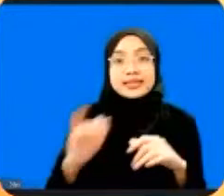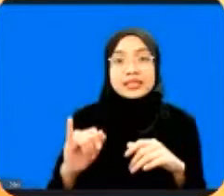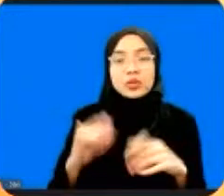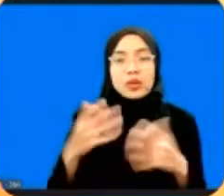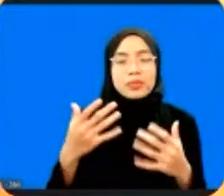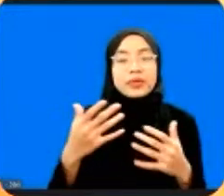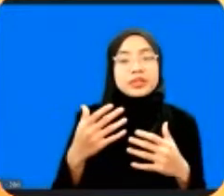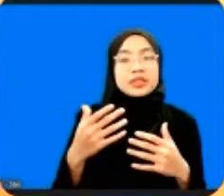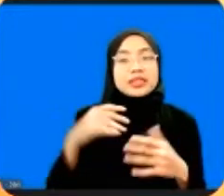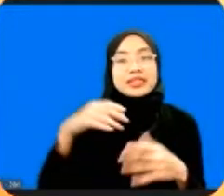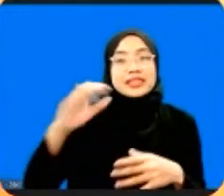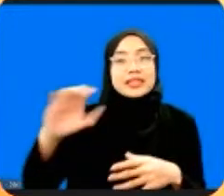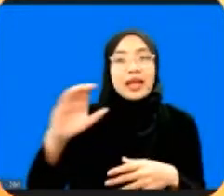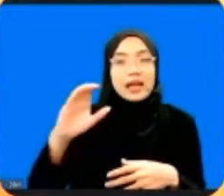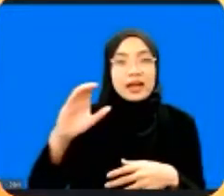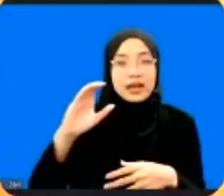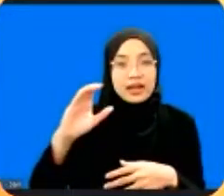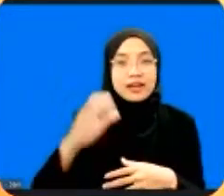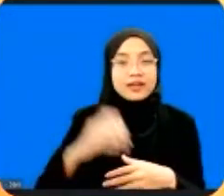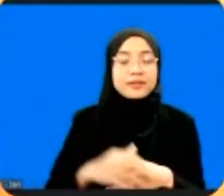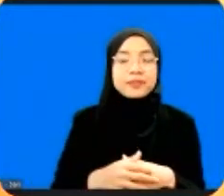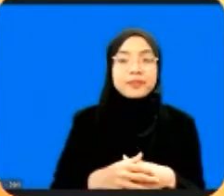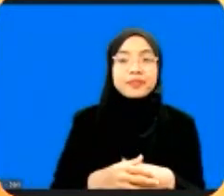humanity to become closer,